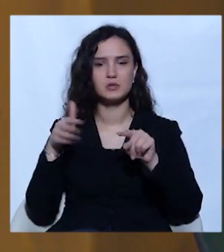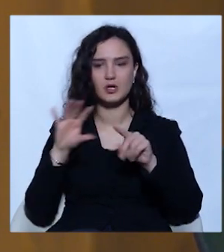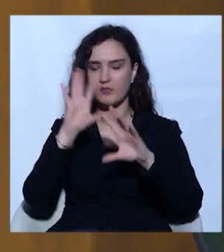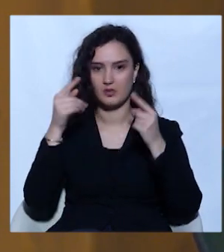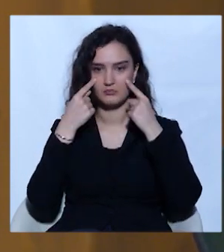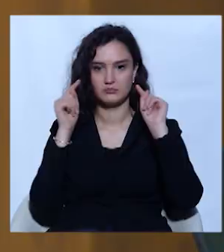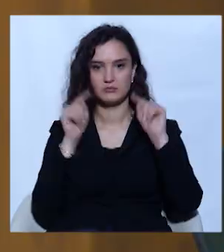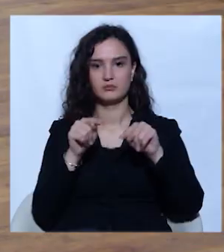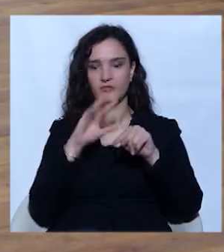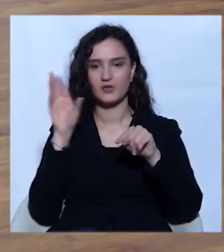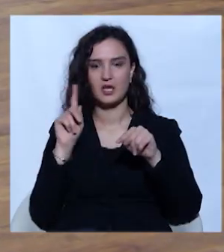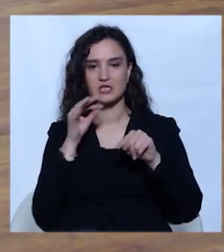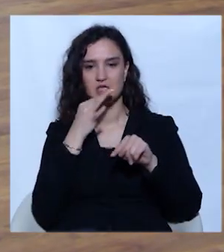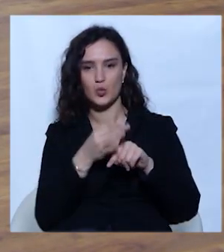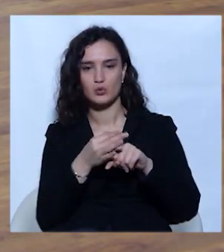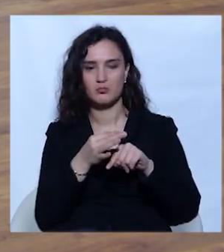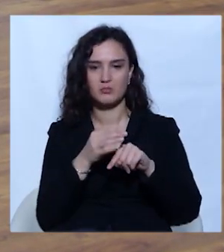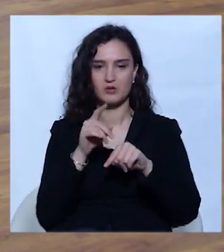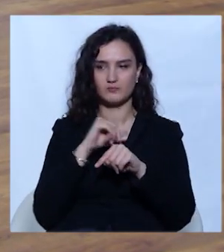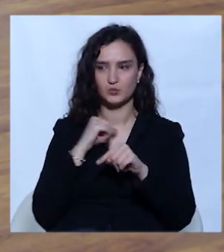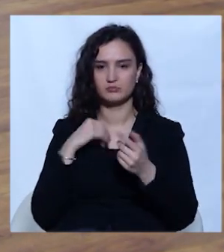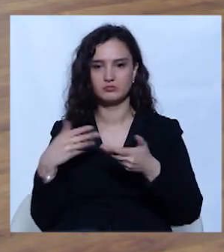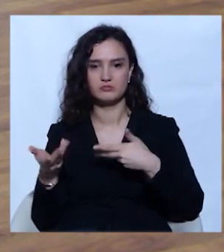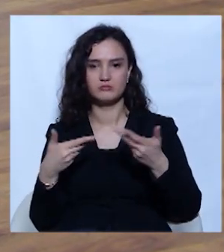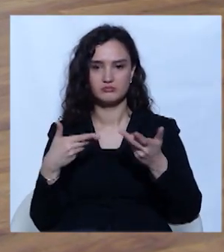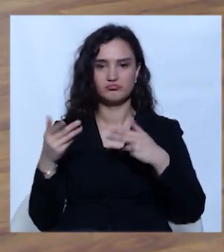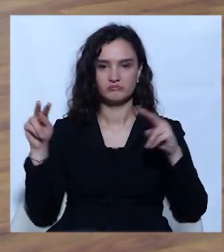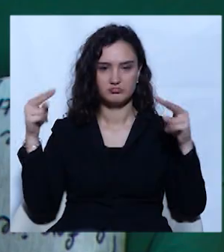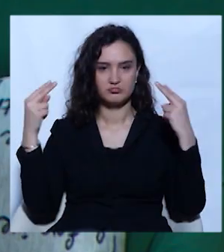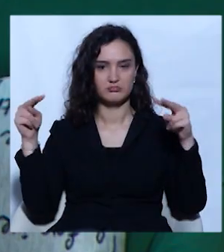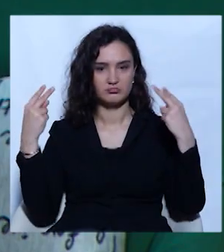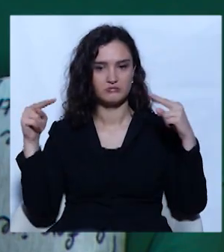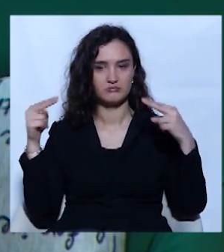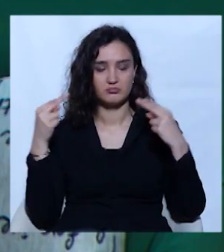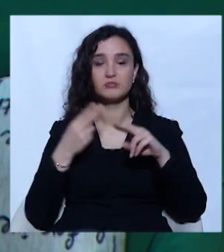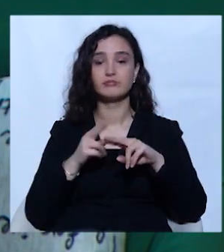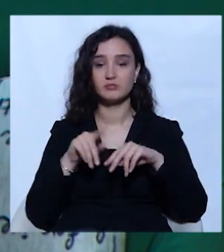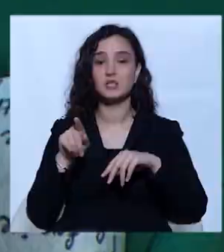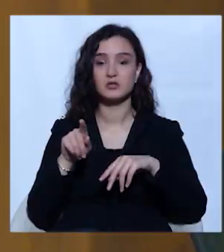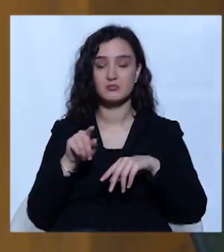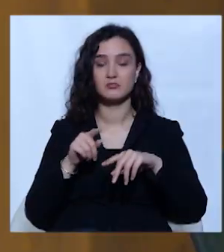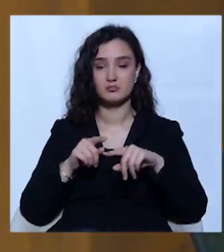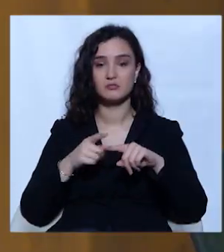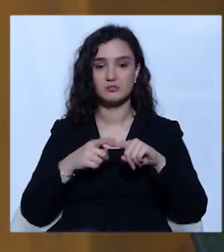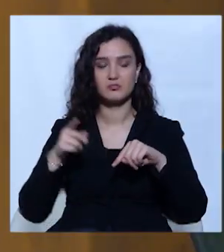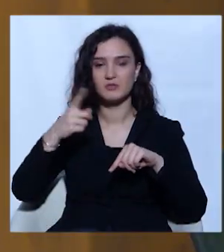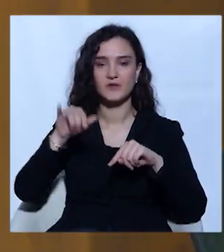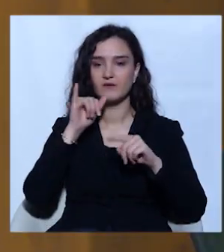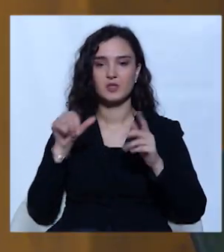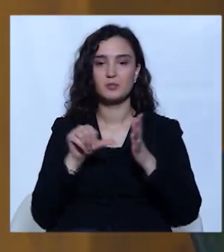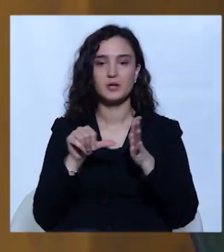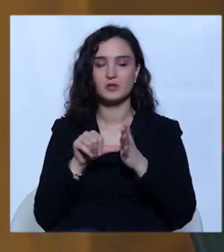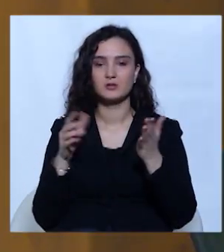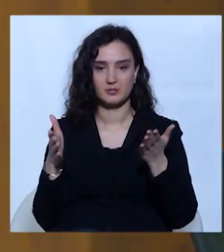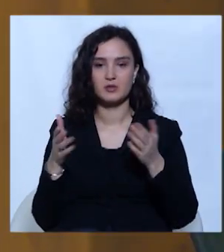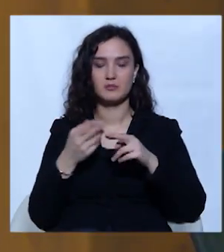are commented on, you are pointed out, you are stared at. And even if they mean well, they can't help but notice you.